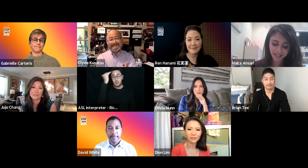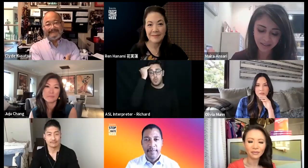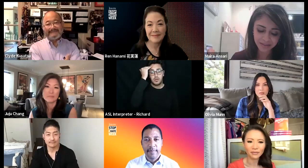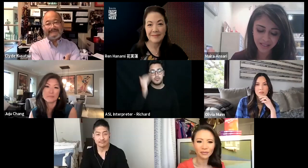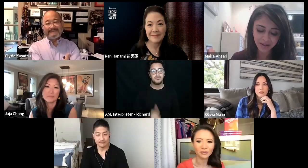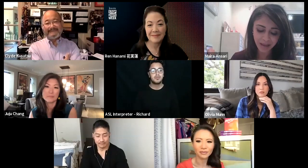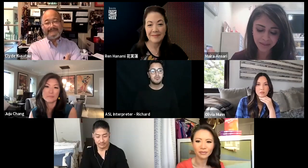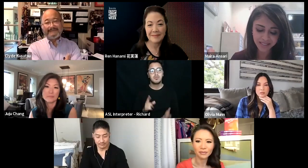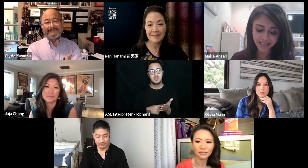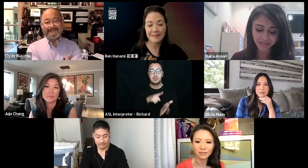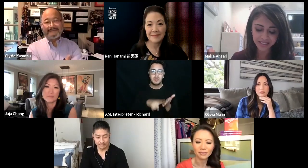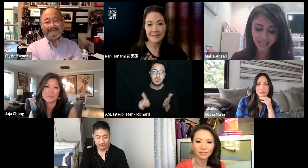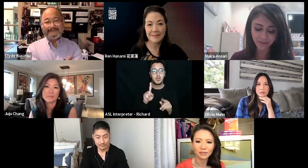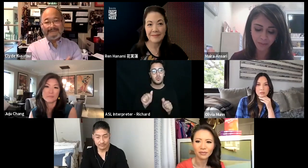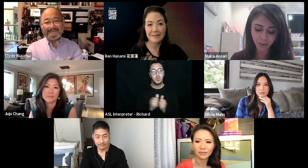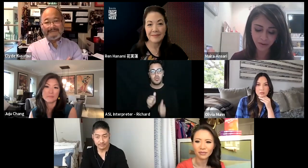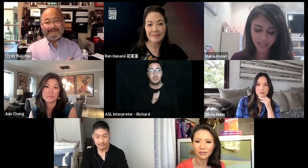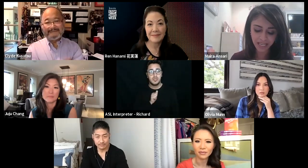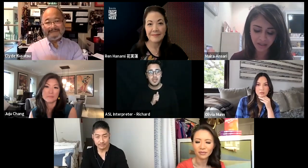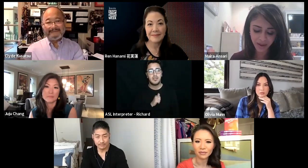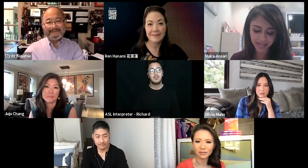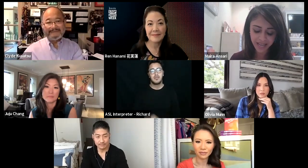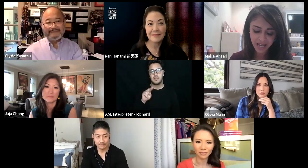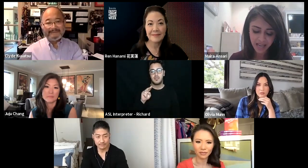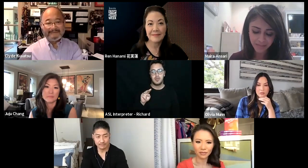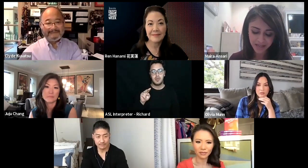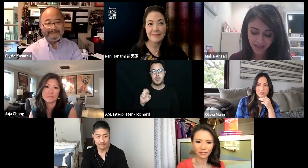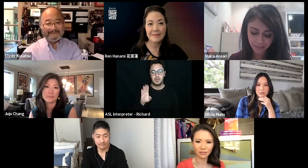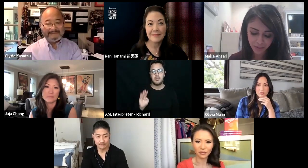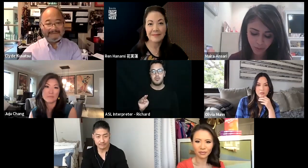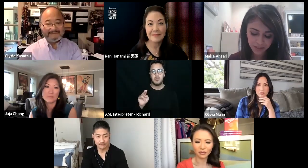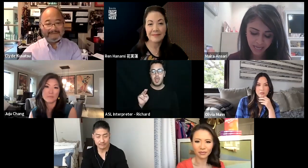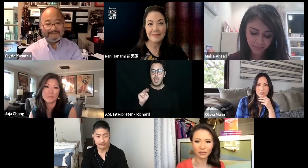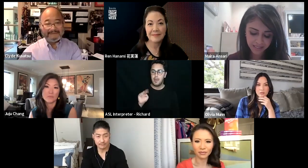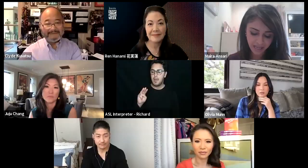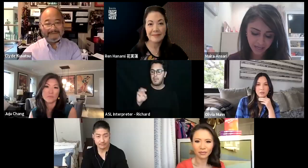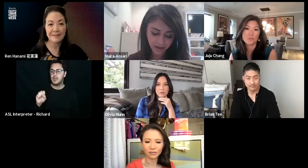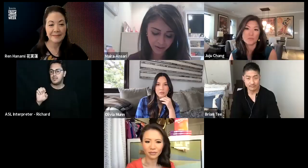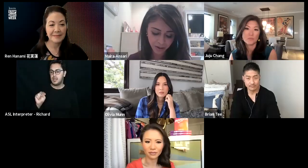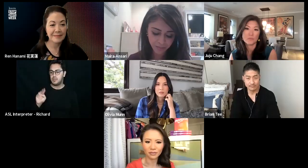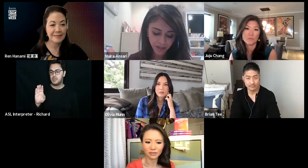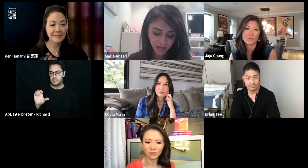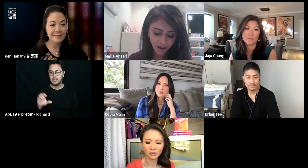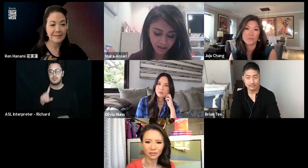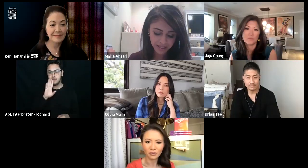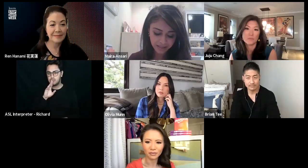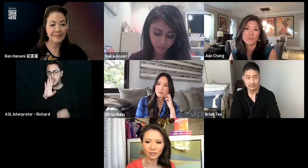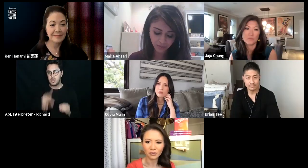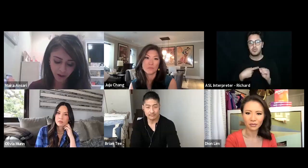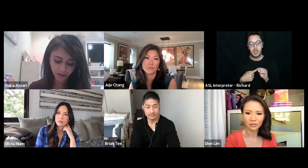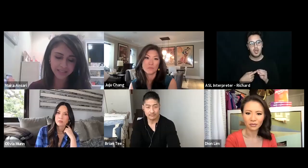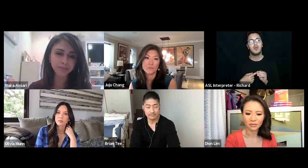with ourselves. You know, an NBC investigative reporter, Vicky Nguyen, admitted that before taping a segment of her